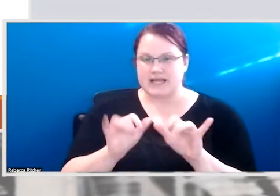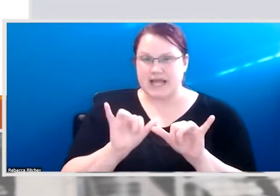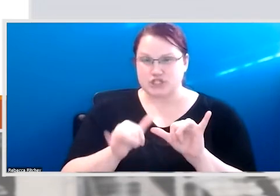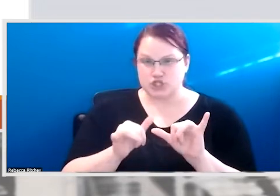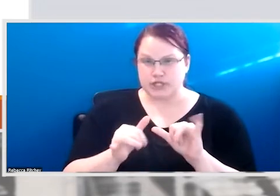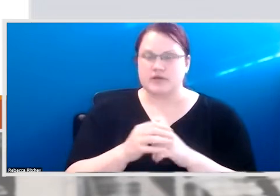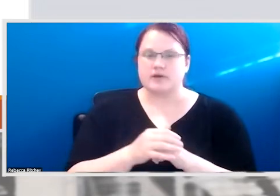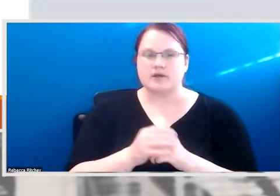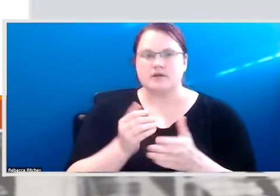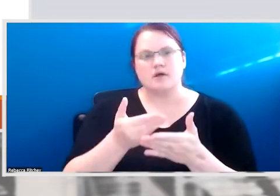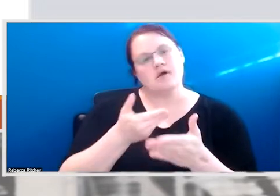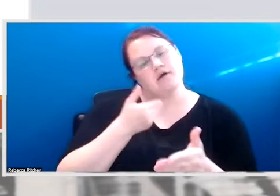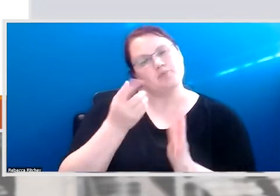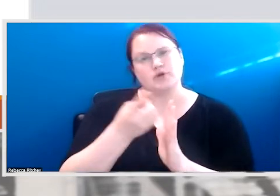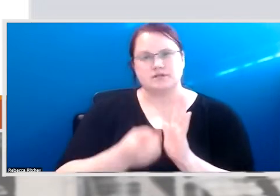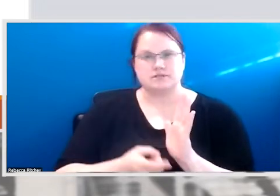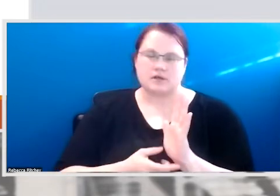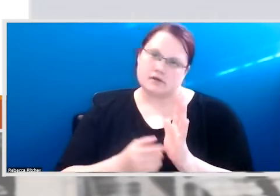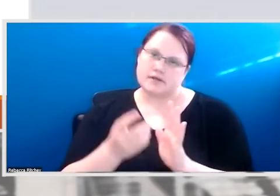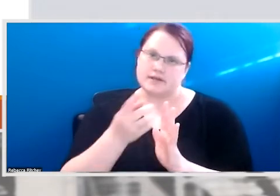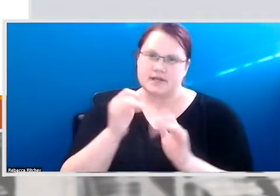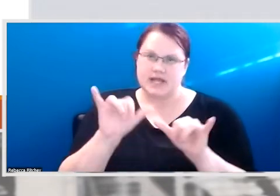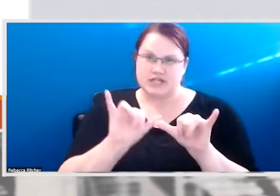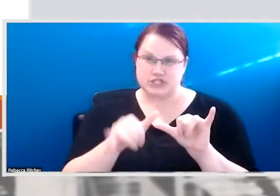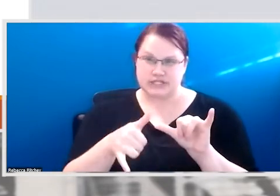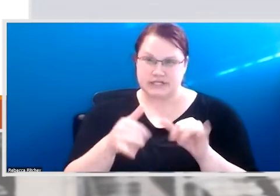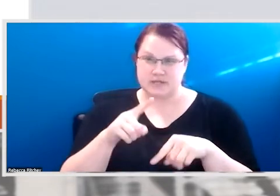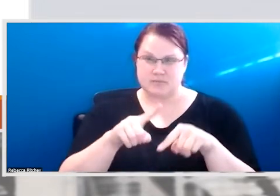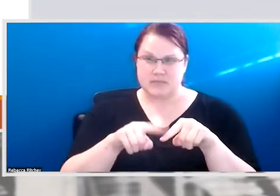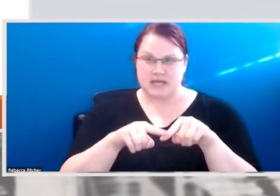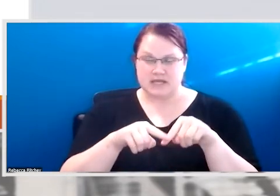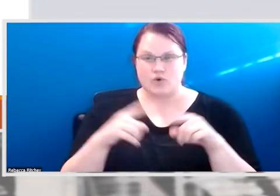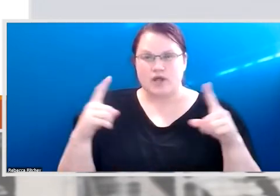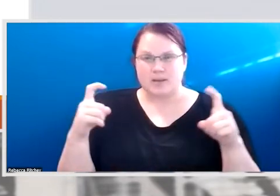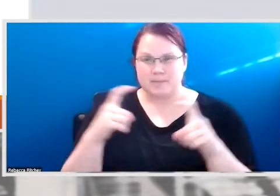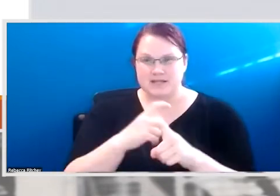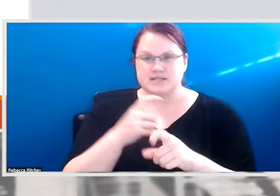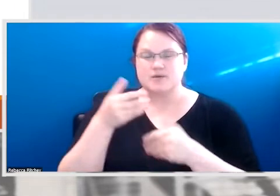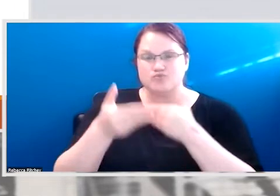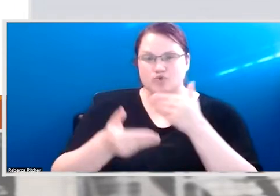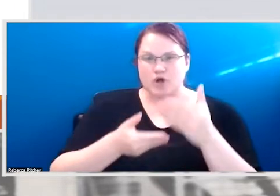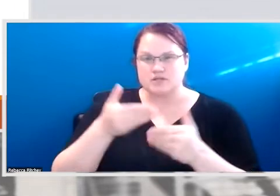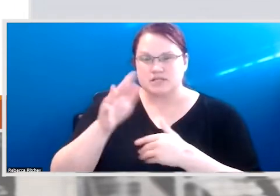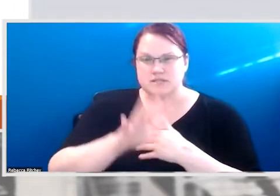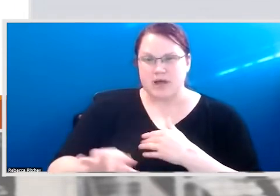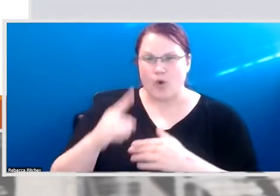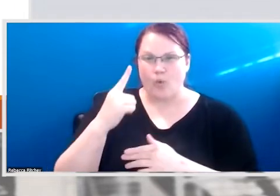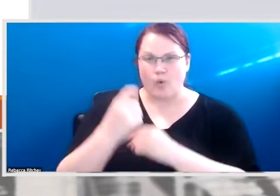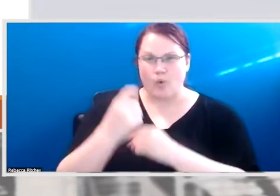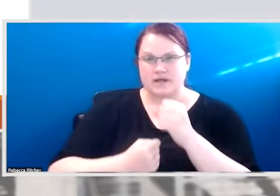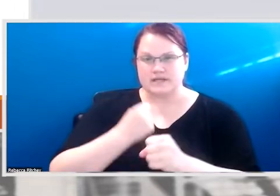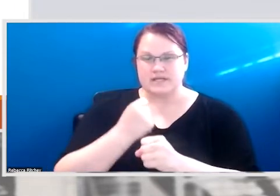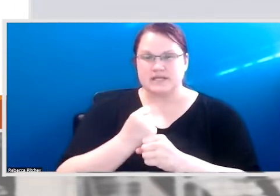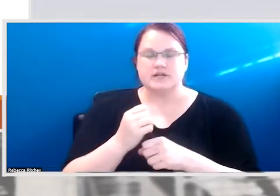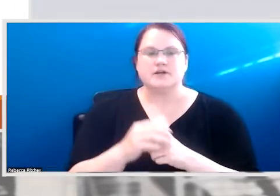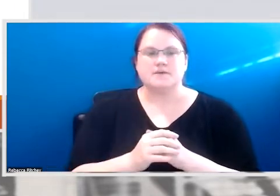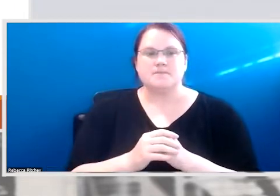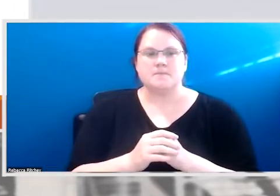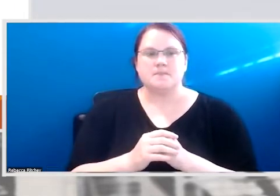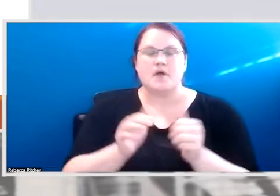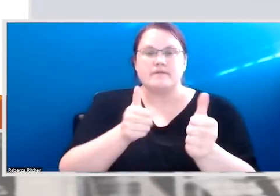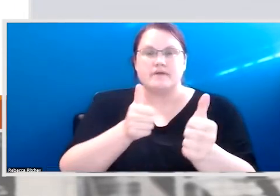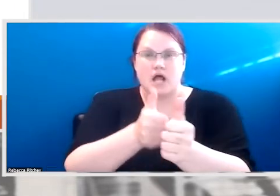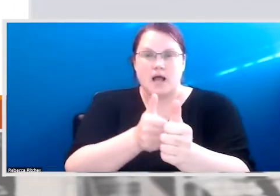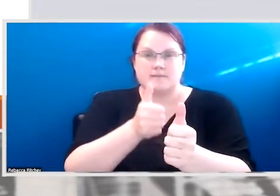even be pre-design and engineering, depending on the complexity. That process will typically last a year, to which case we will make an updated